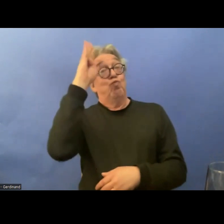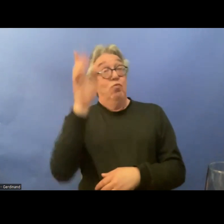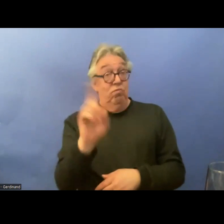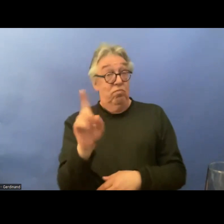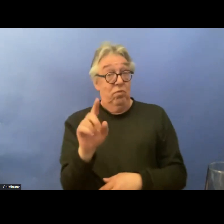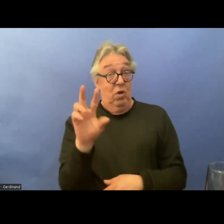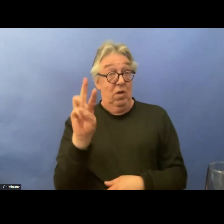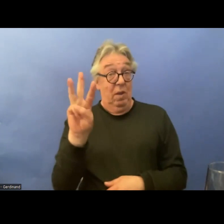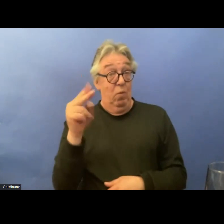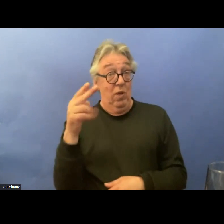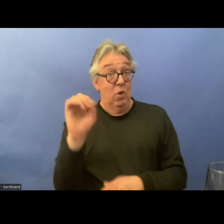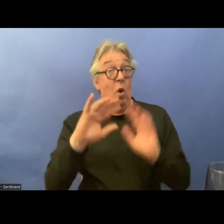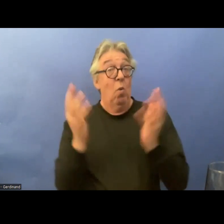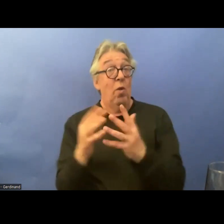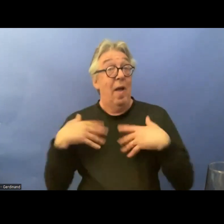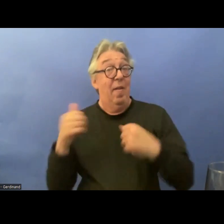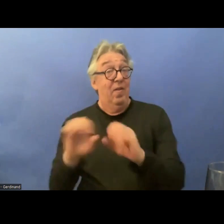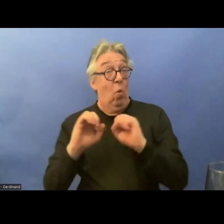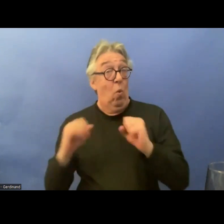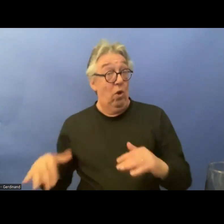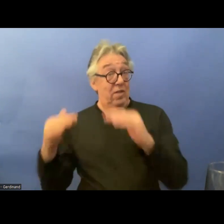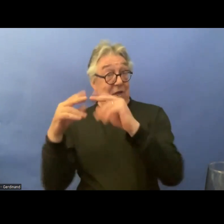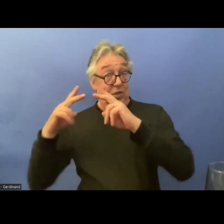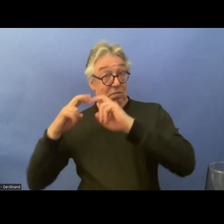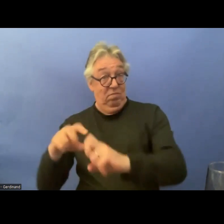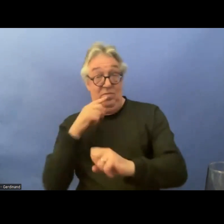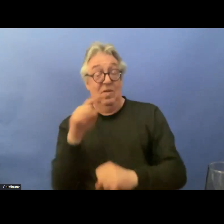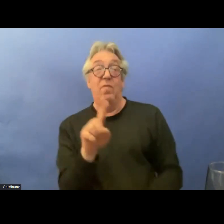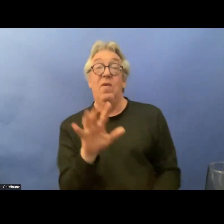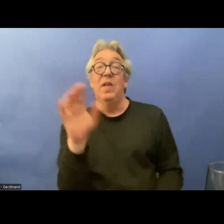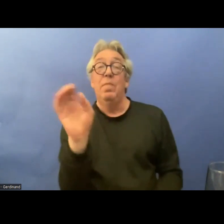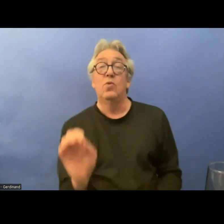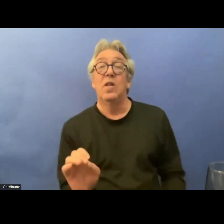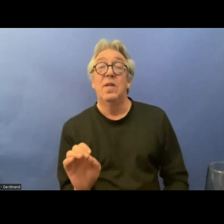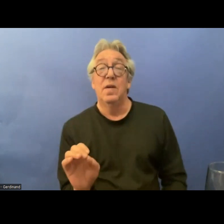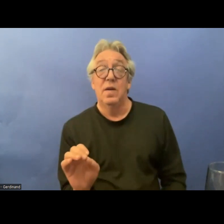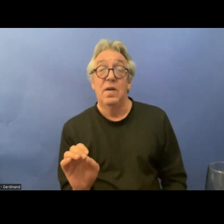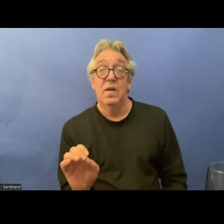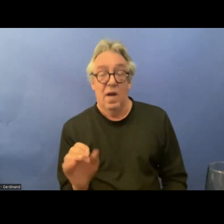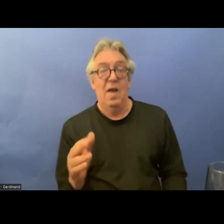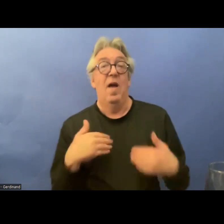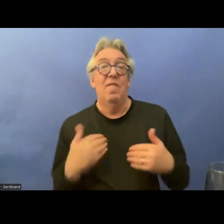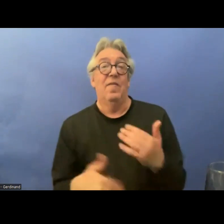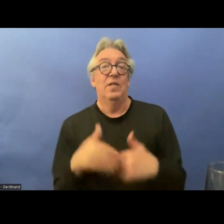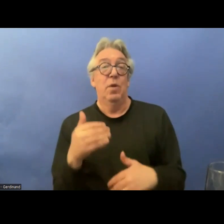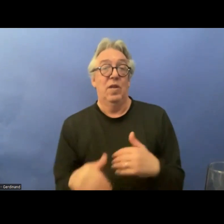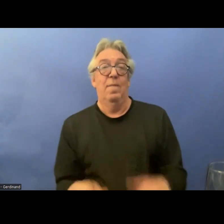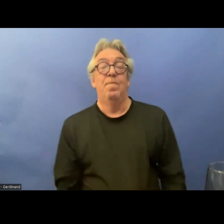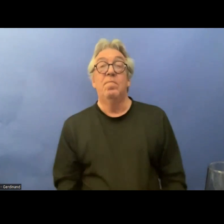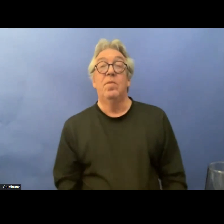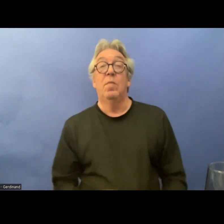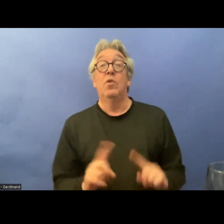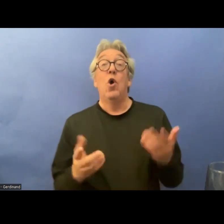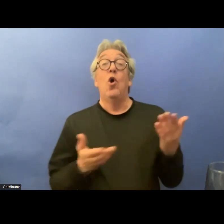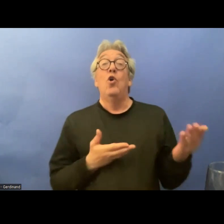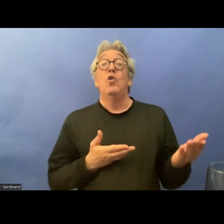analysis. And despite these numbers, persons with disabilities disproportionately face barriers in accessing basic services, including